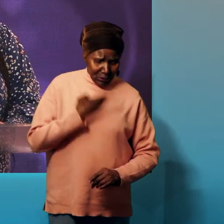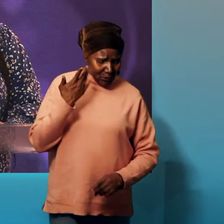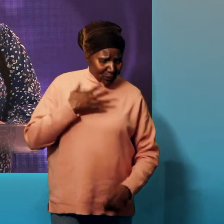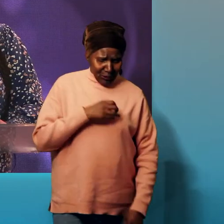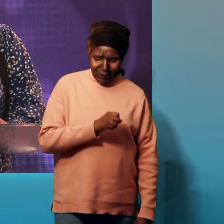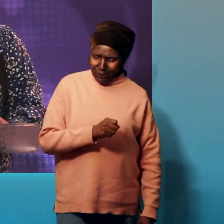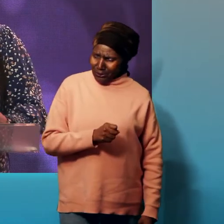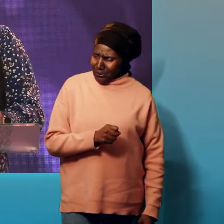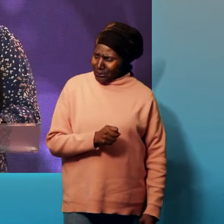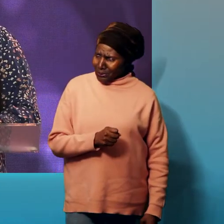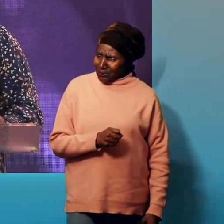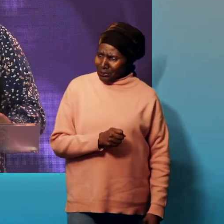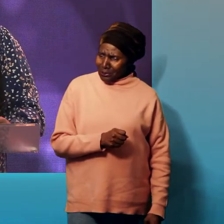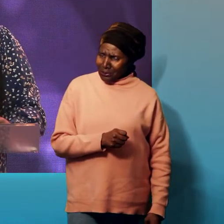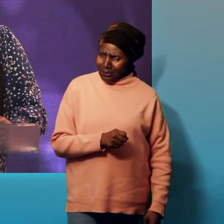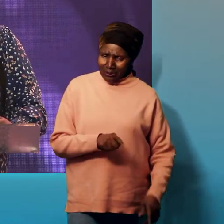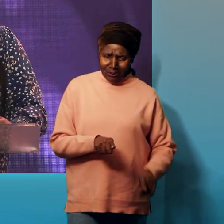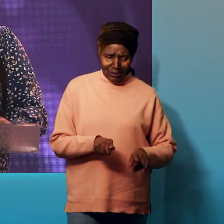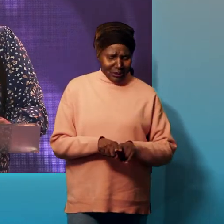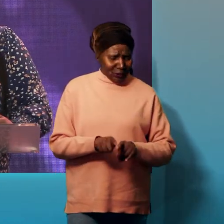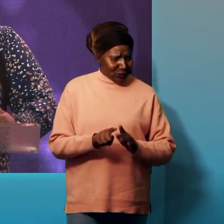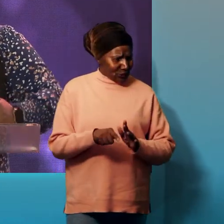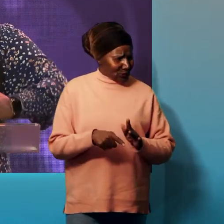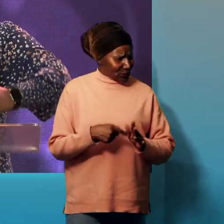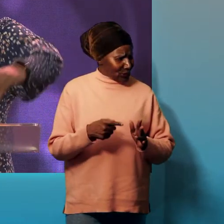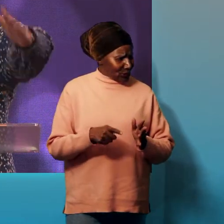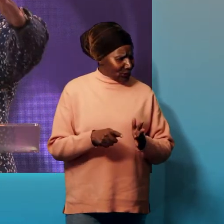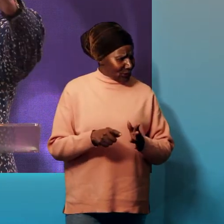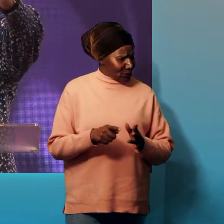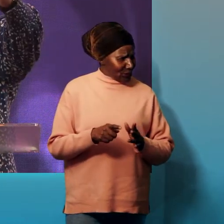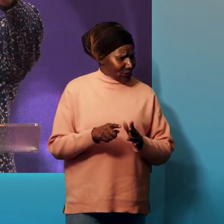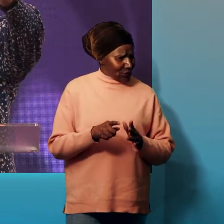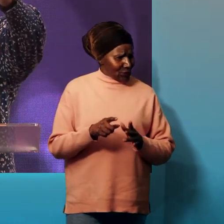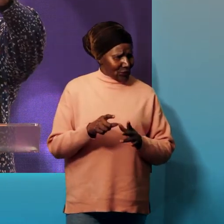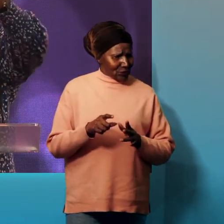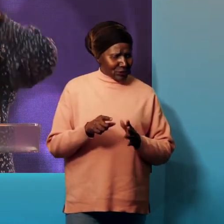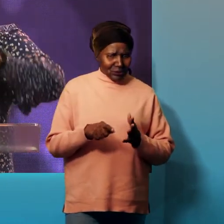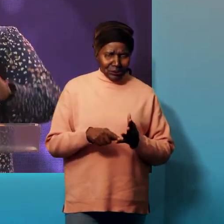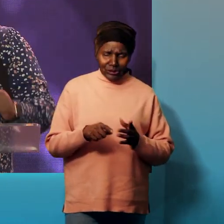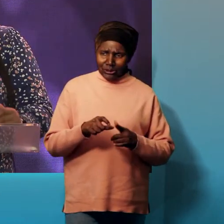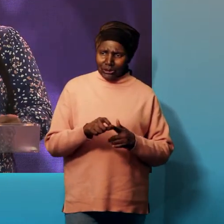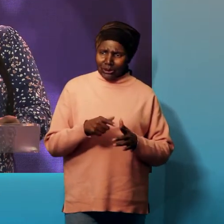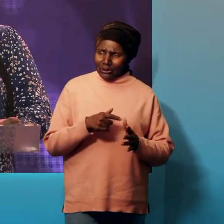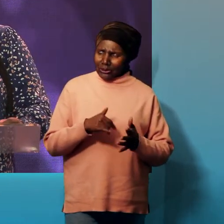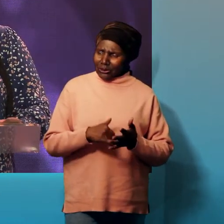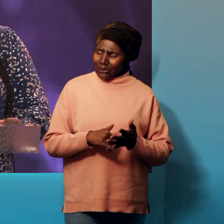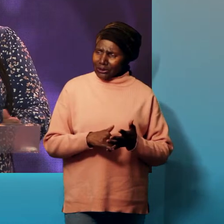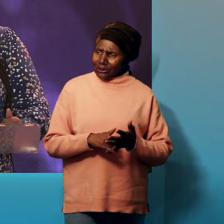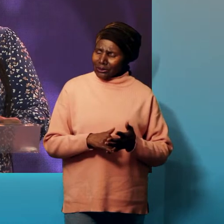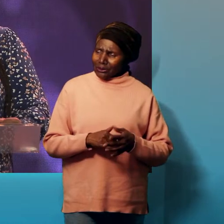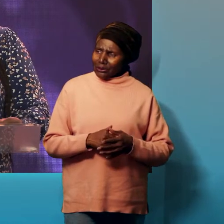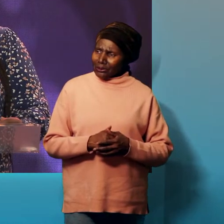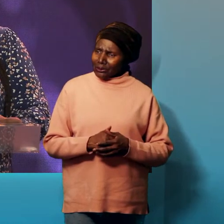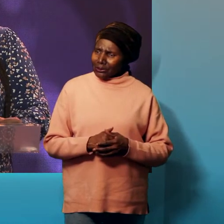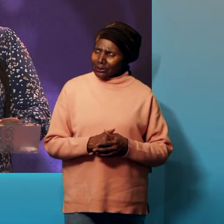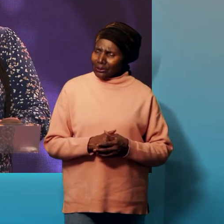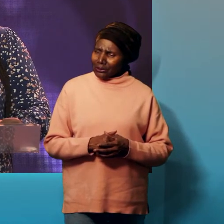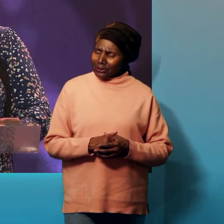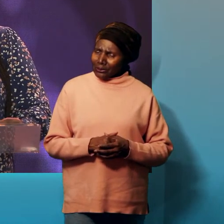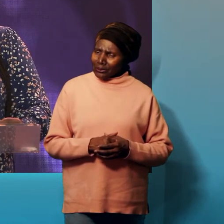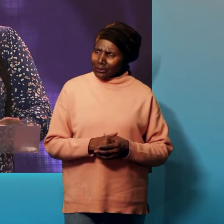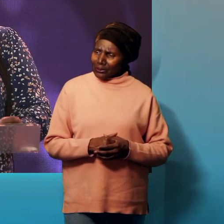hopelessness like Judas did, leading up to the glorious time when Jesus would be on the